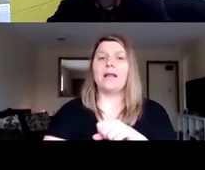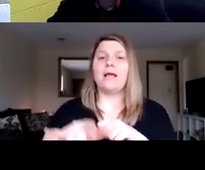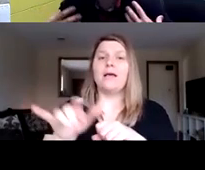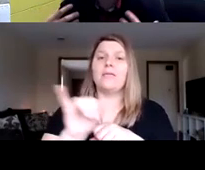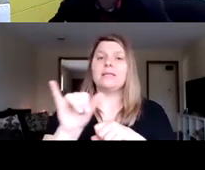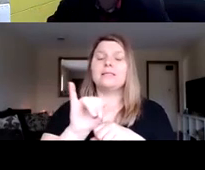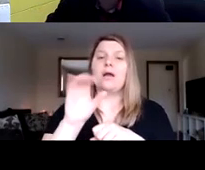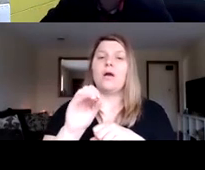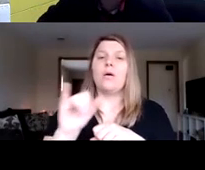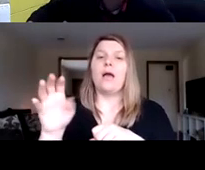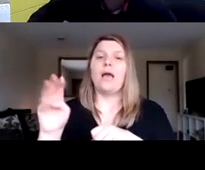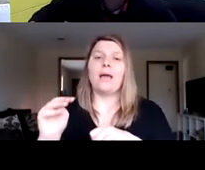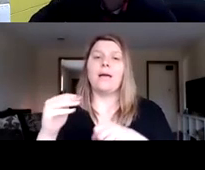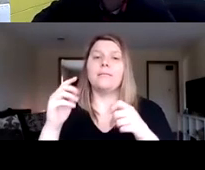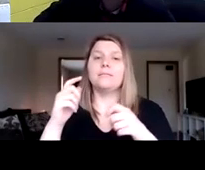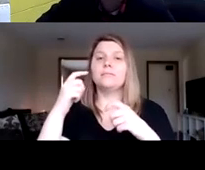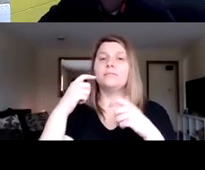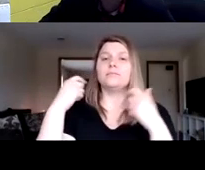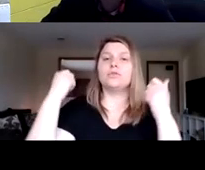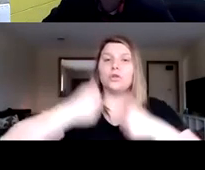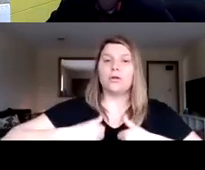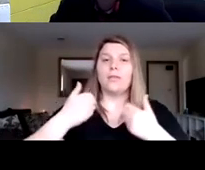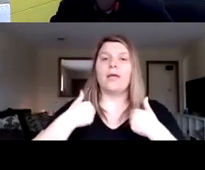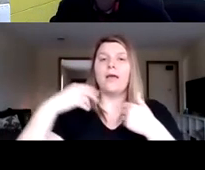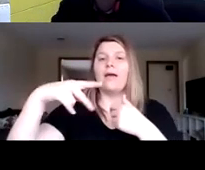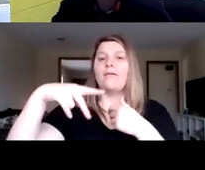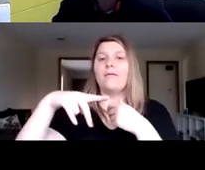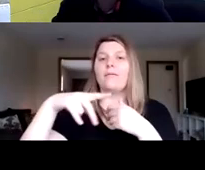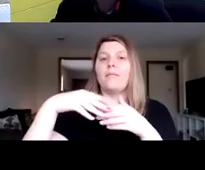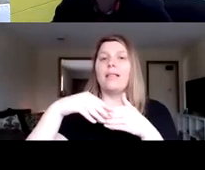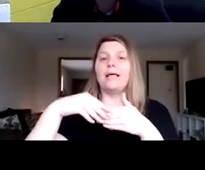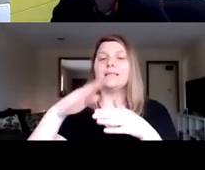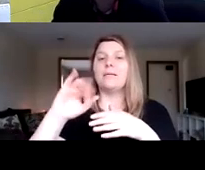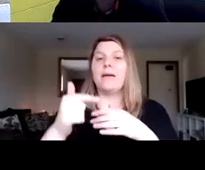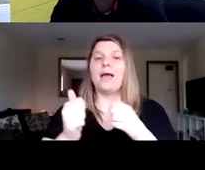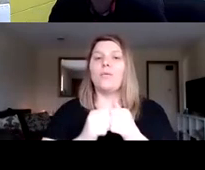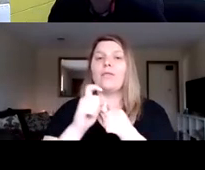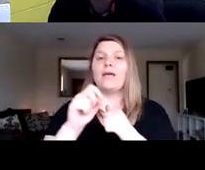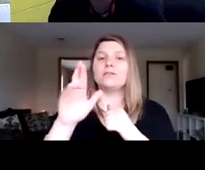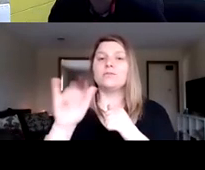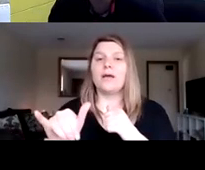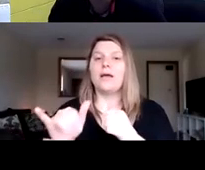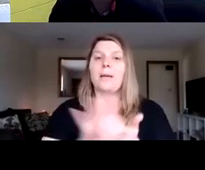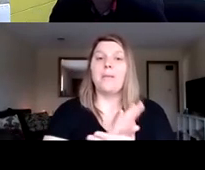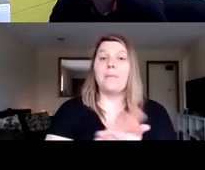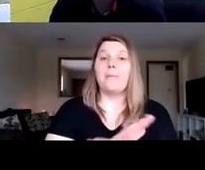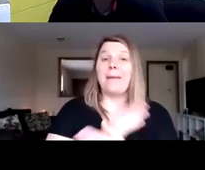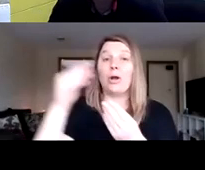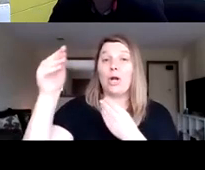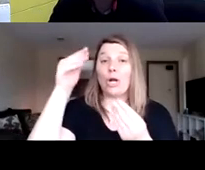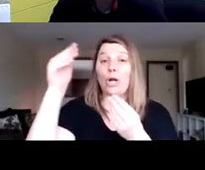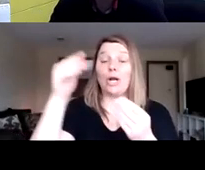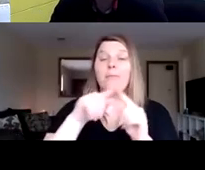OIM sweatshirt, and they have a big giant plastic bag with x-rays and some paper charts. But